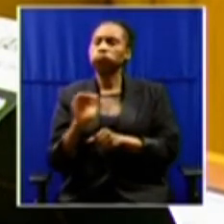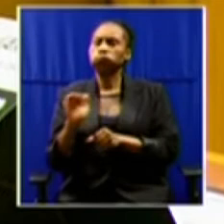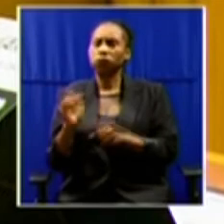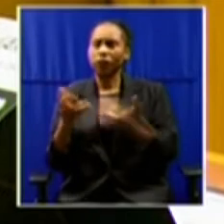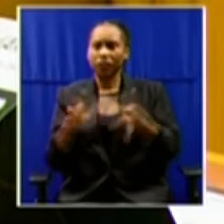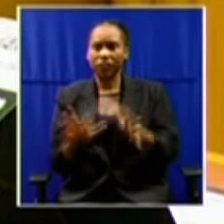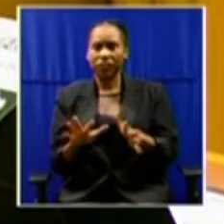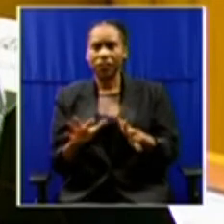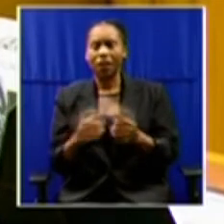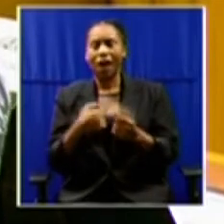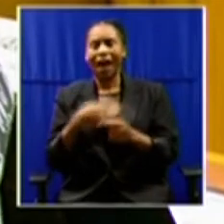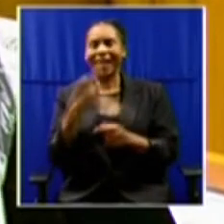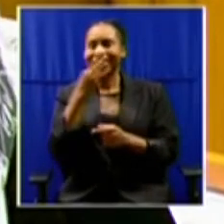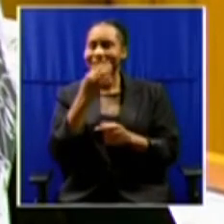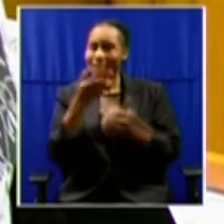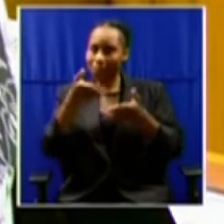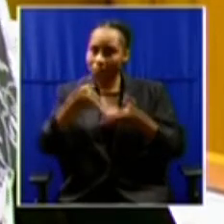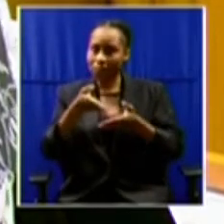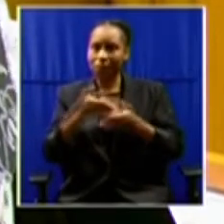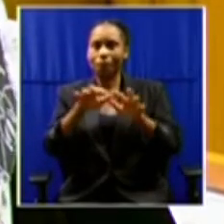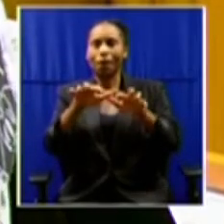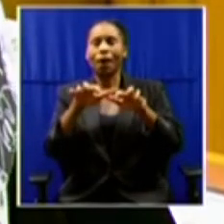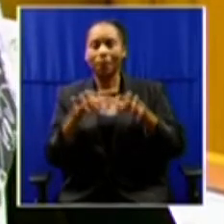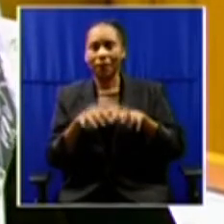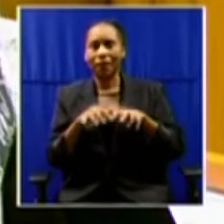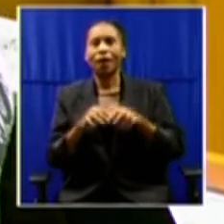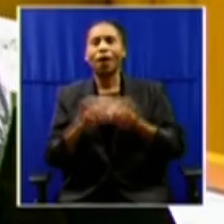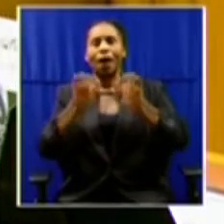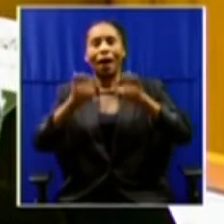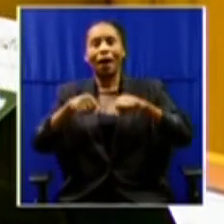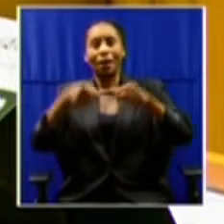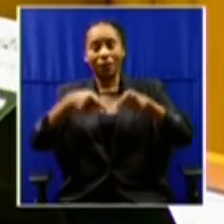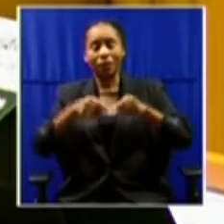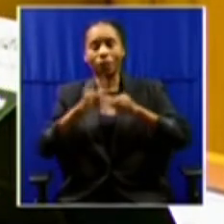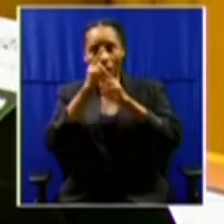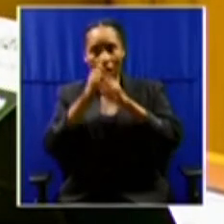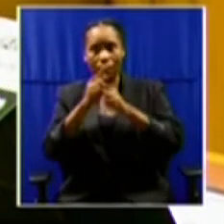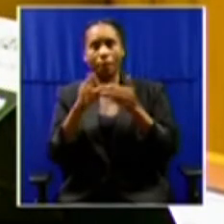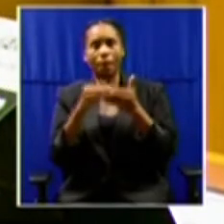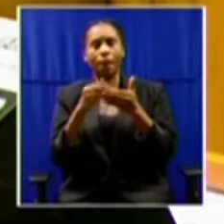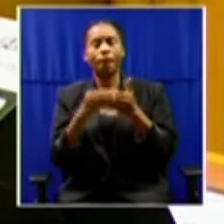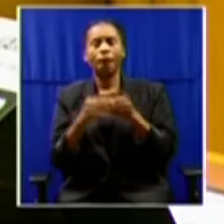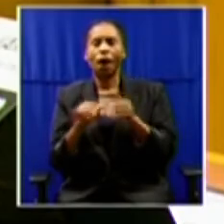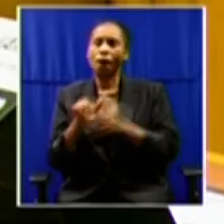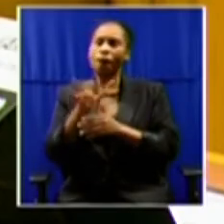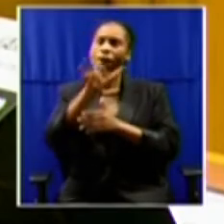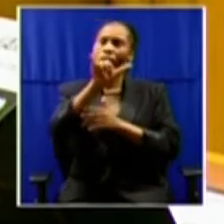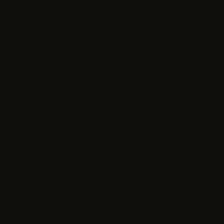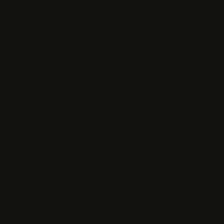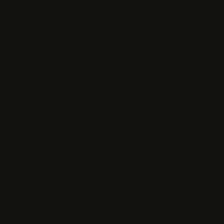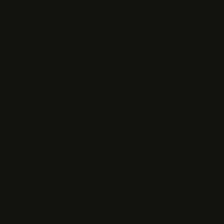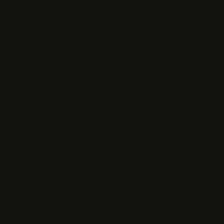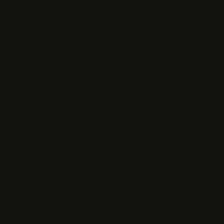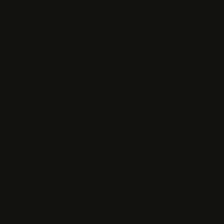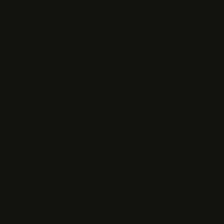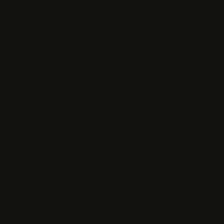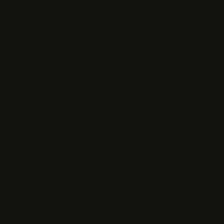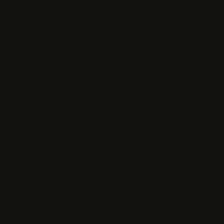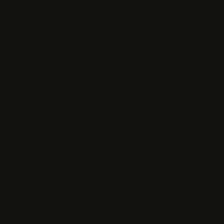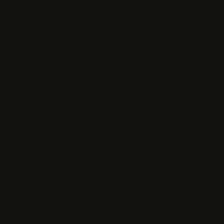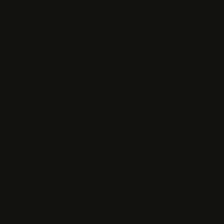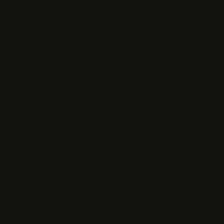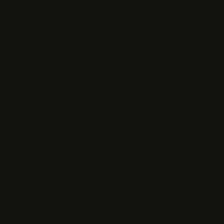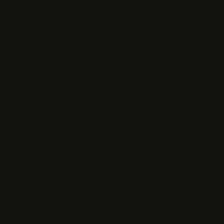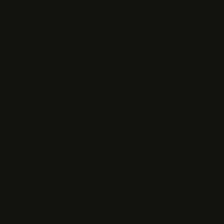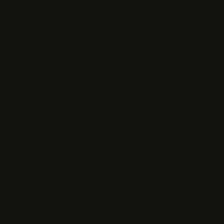I said to Parliament, we cannot allow these honorable members to fly commercially to Kinshasa and